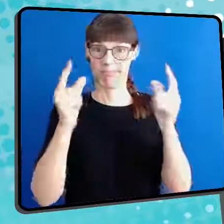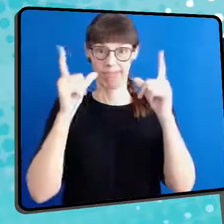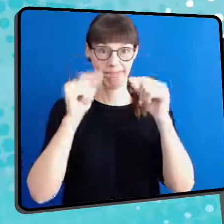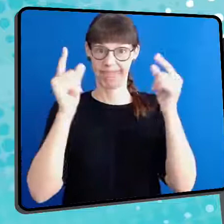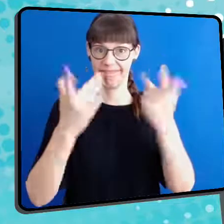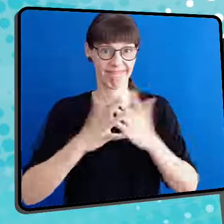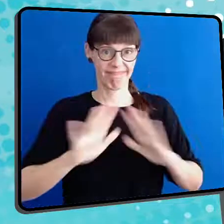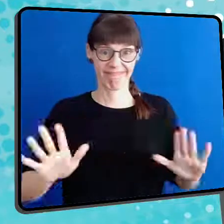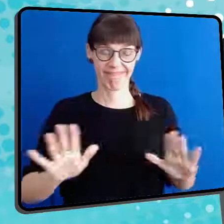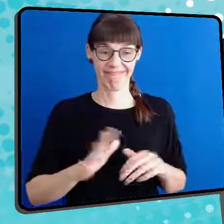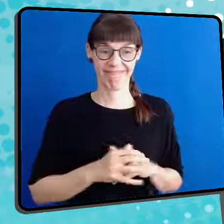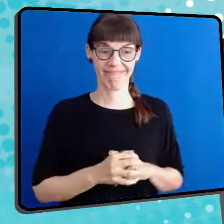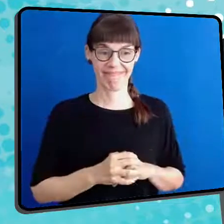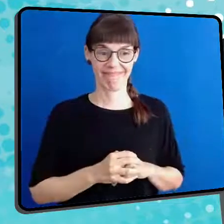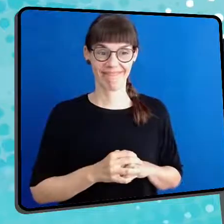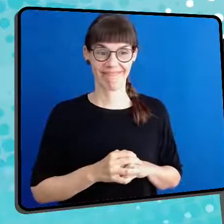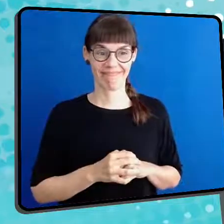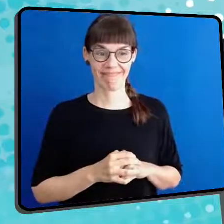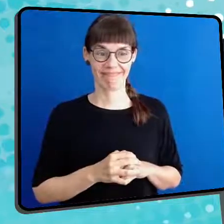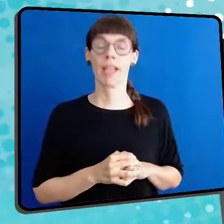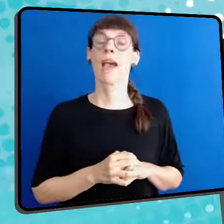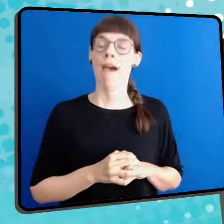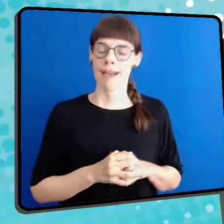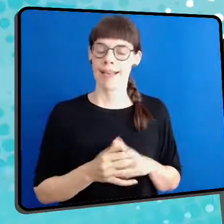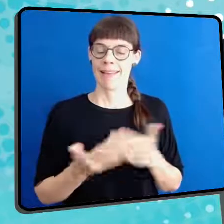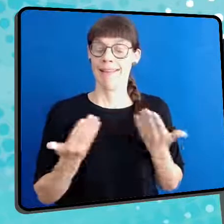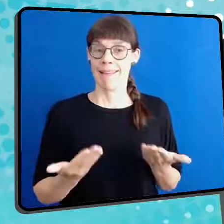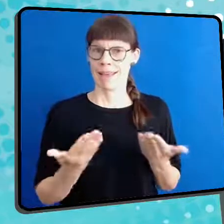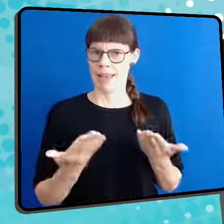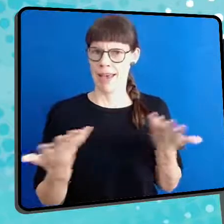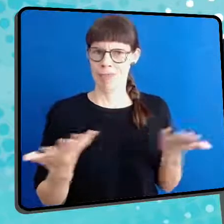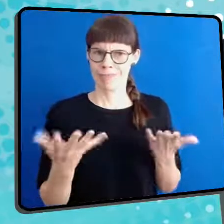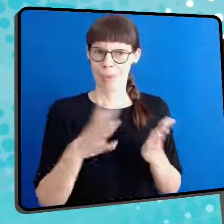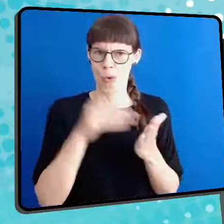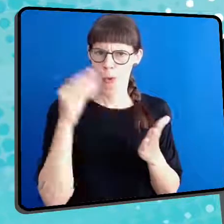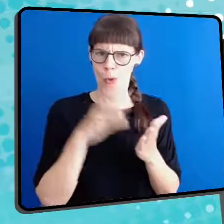just left with our Learn modules of the week. What did you pick?